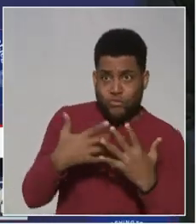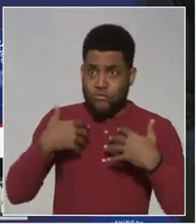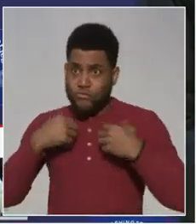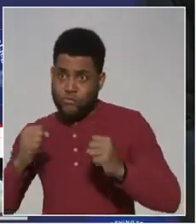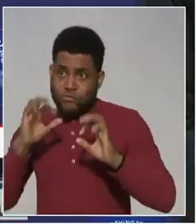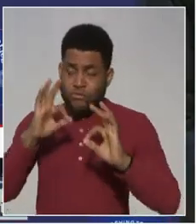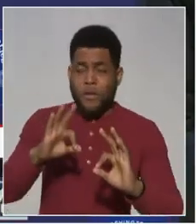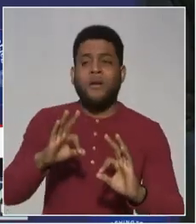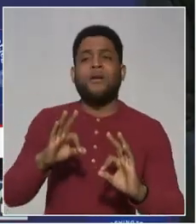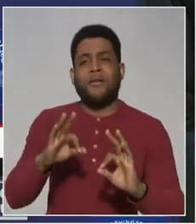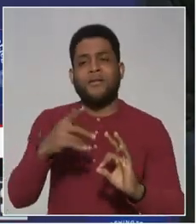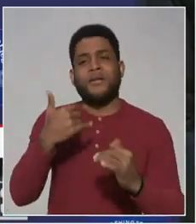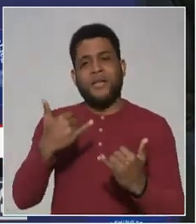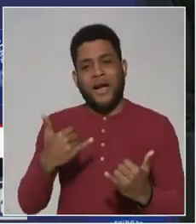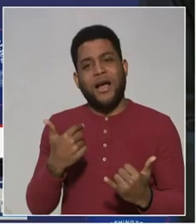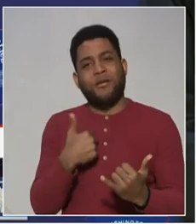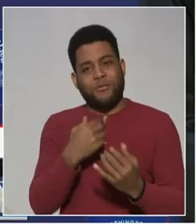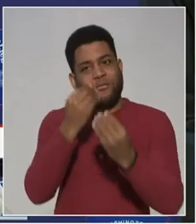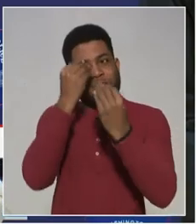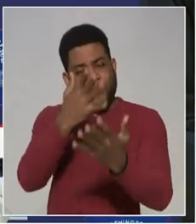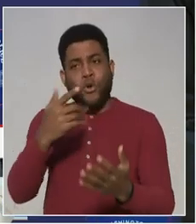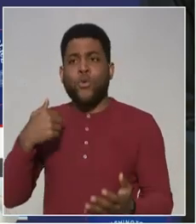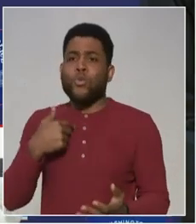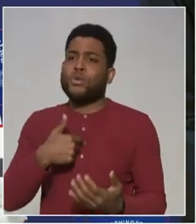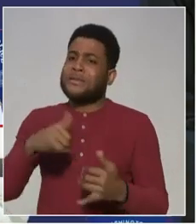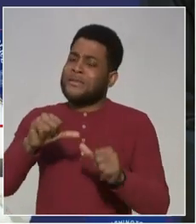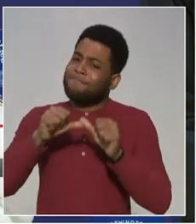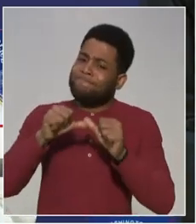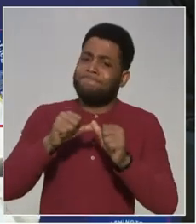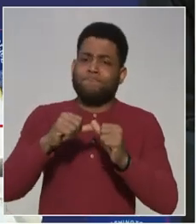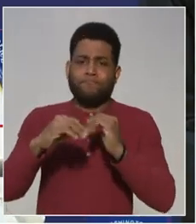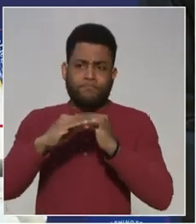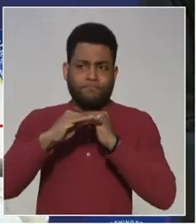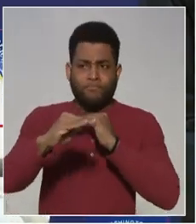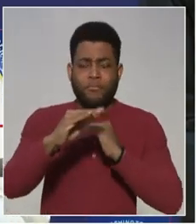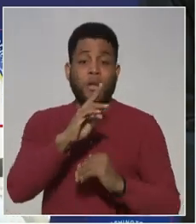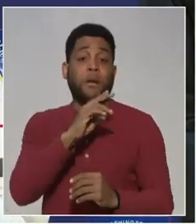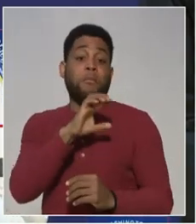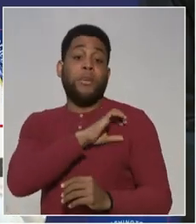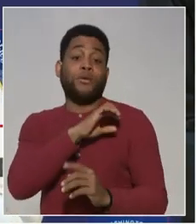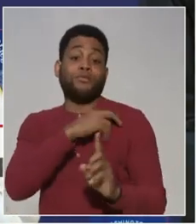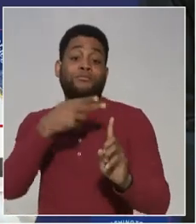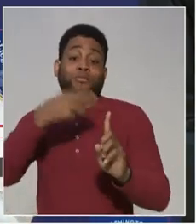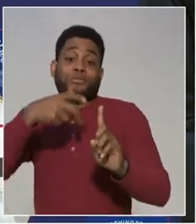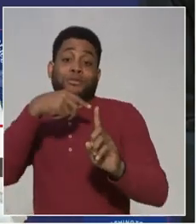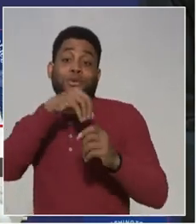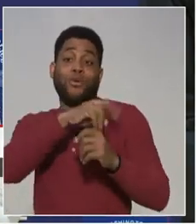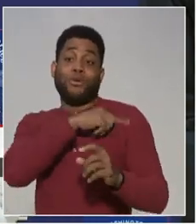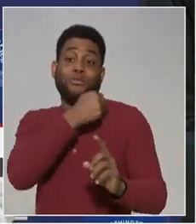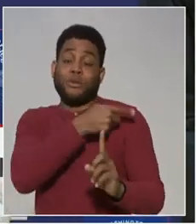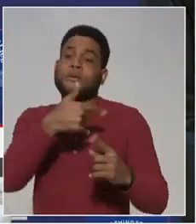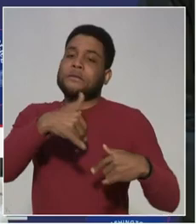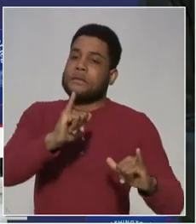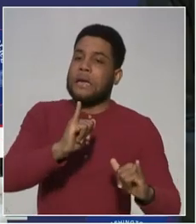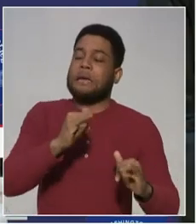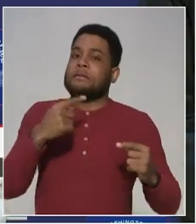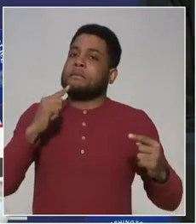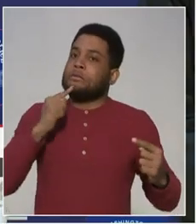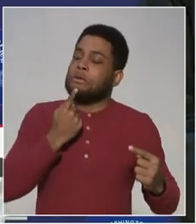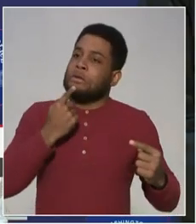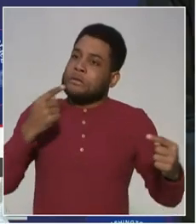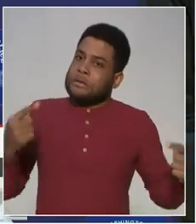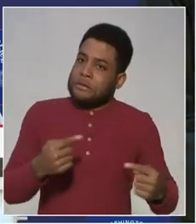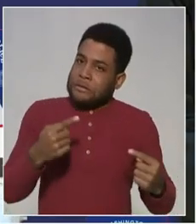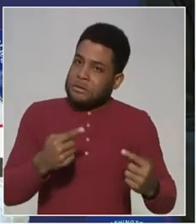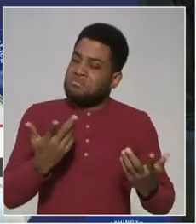still maintaining. They're doing well. They're not facing any serious critical injuries, and we are very thankful and grateful for that. I